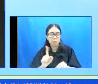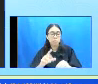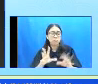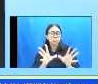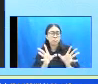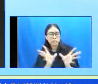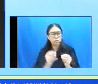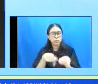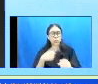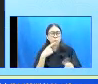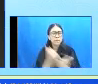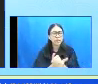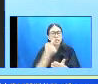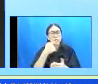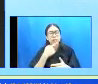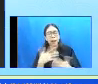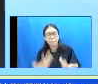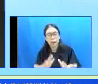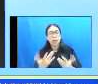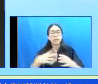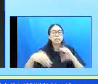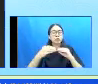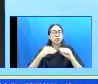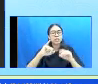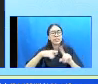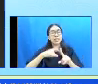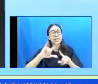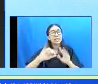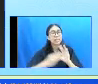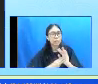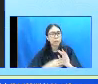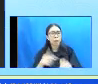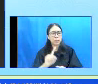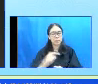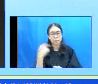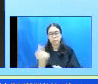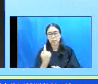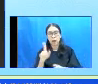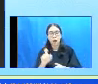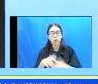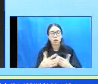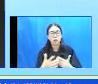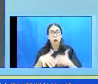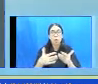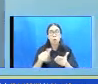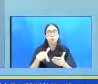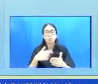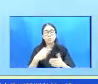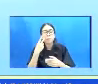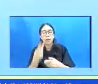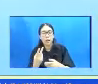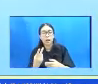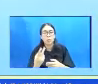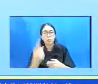actually put so much emphasis on the inclusiveness of those discussions? Maybe I can start